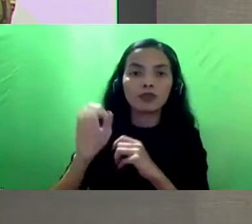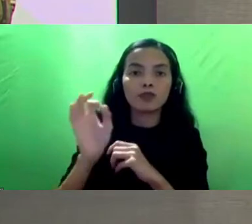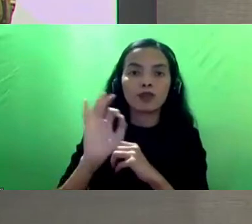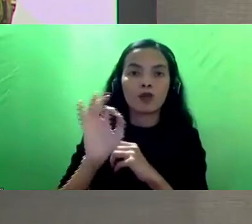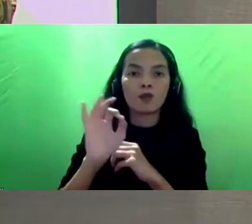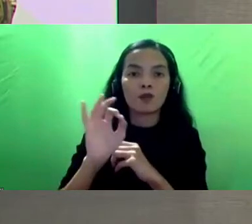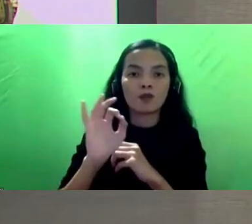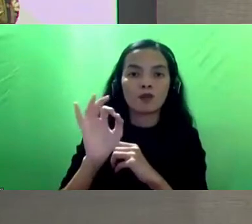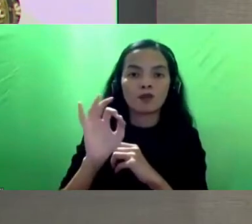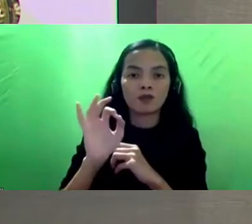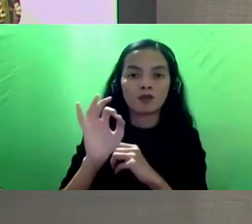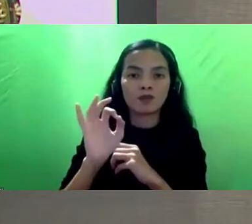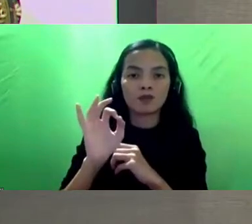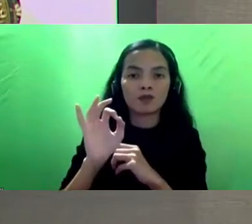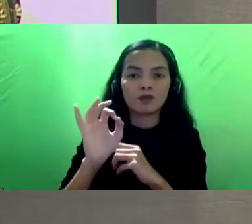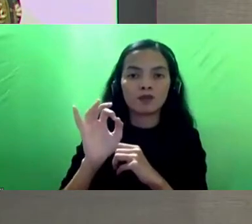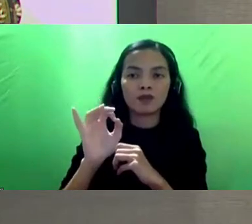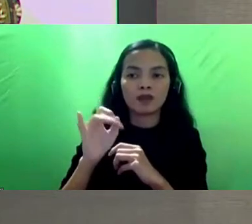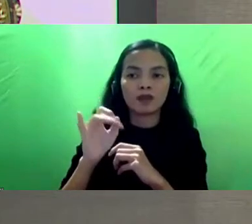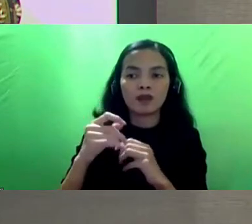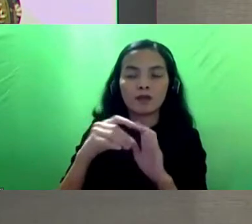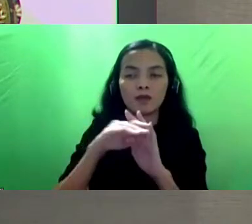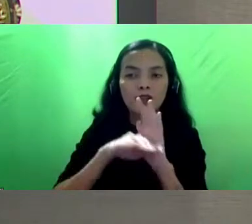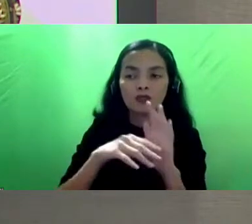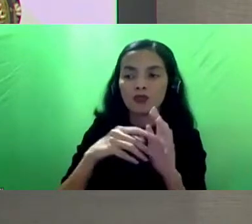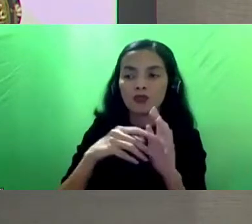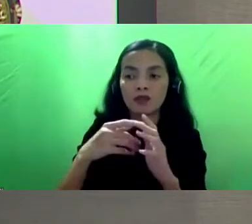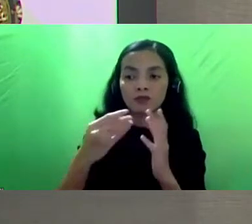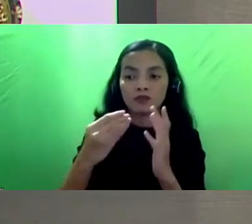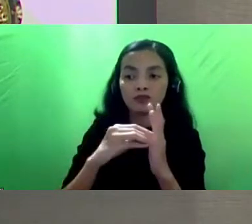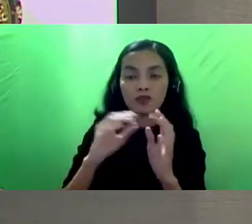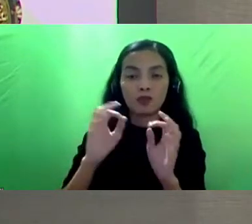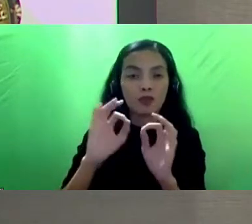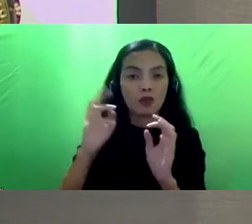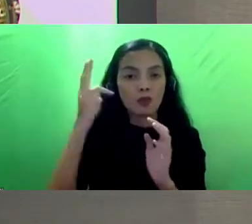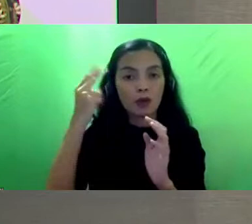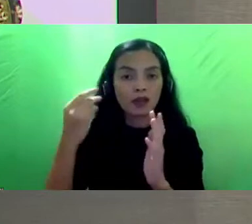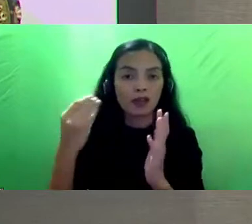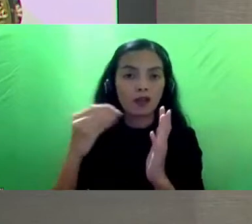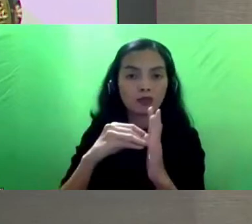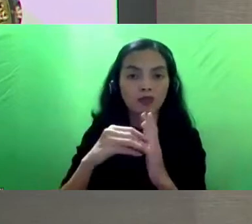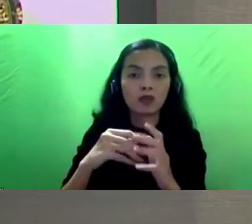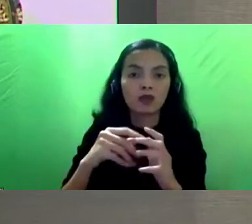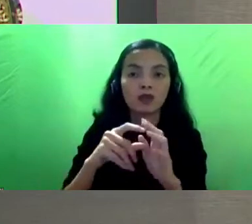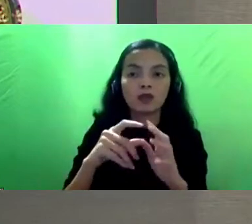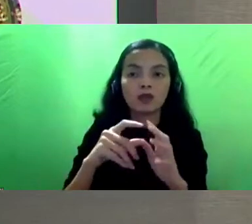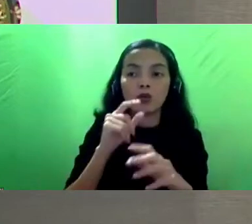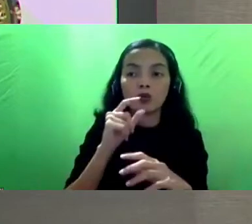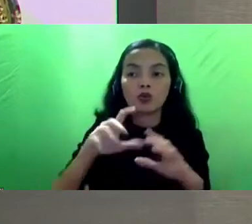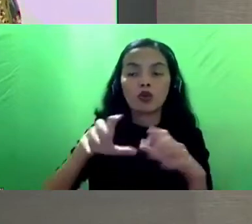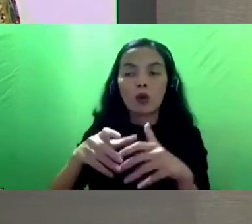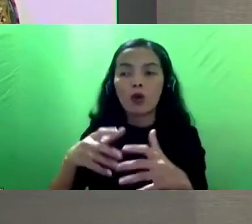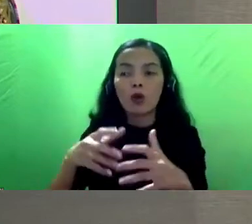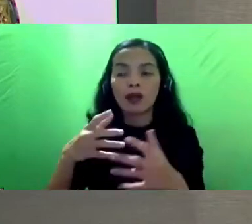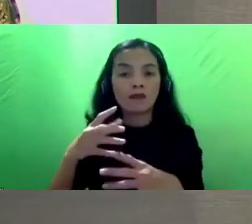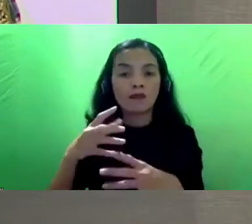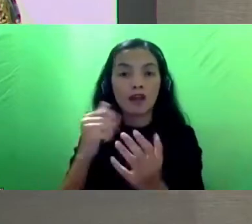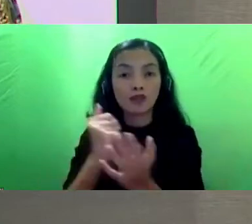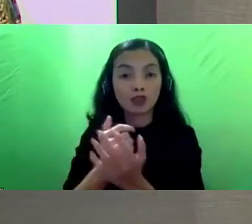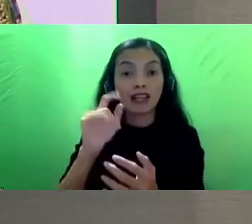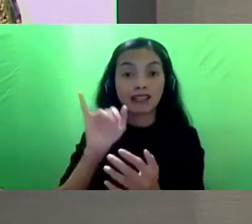policy measures. One is, for example, the elderly. We don't have yet really